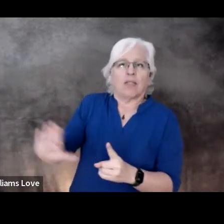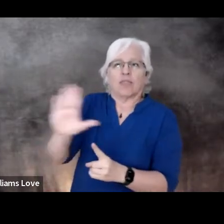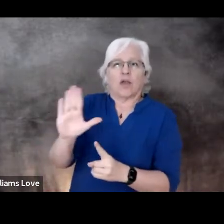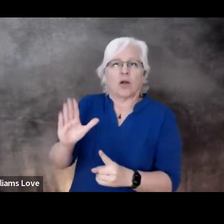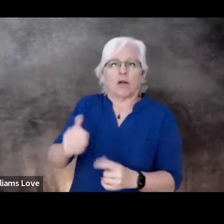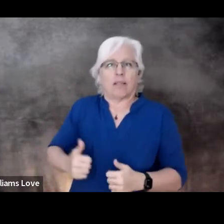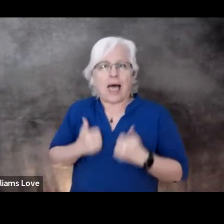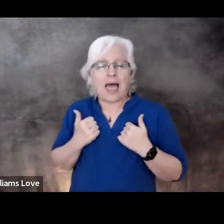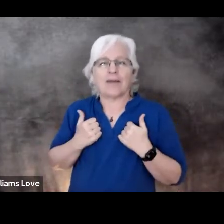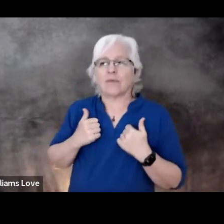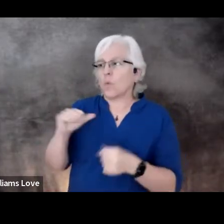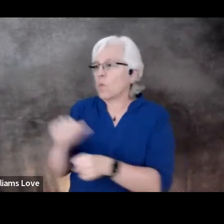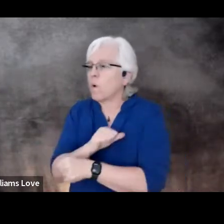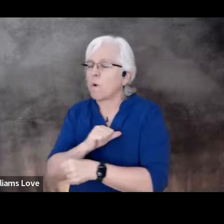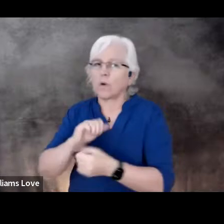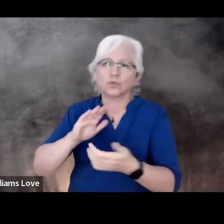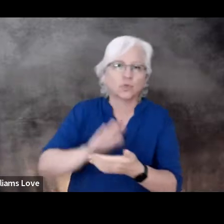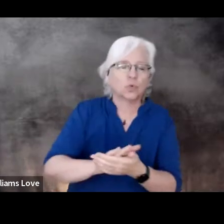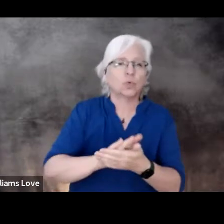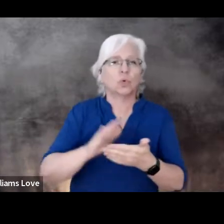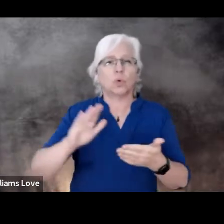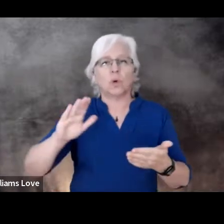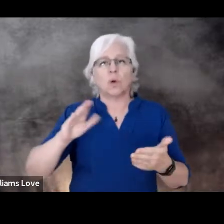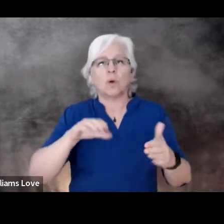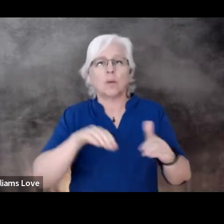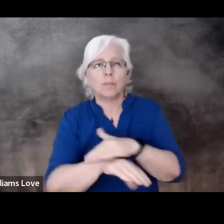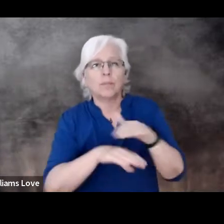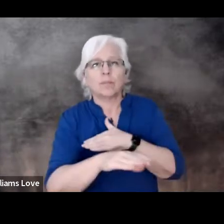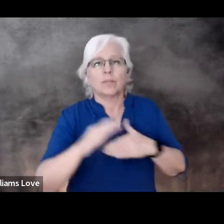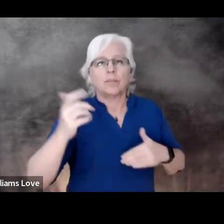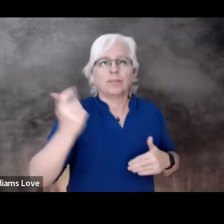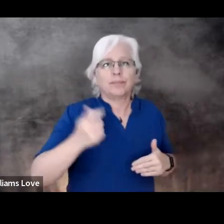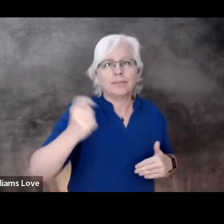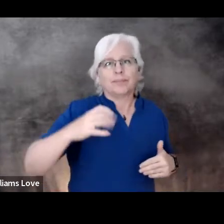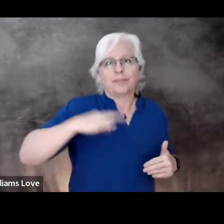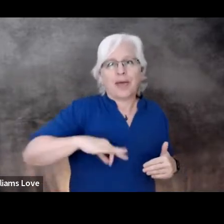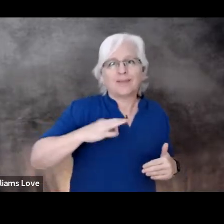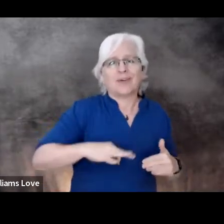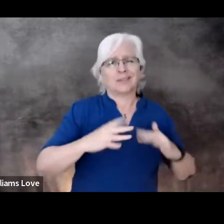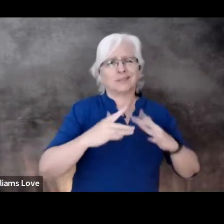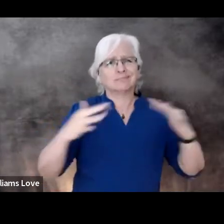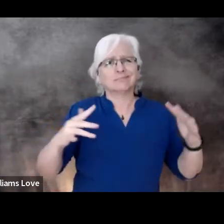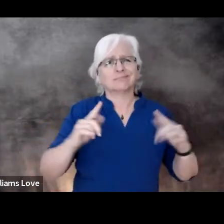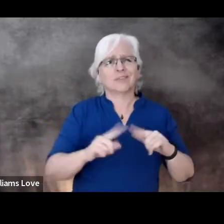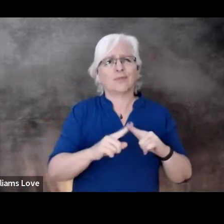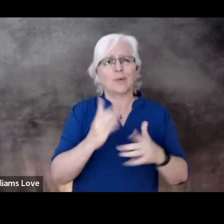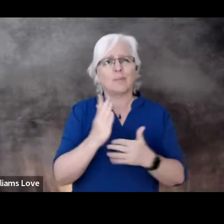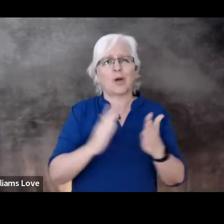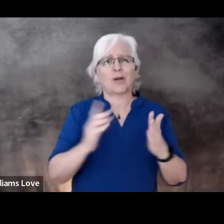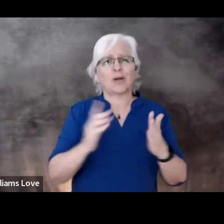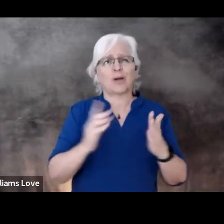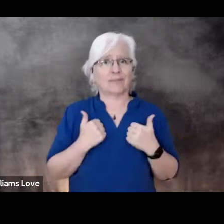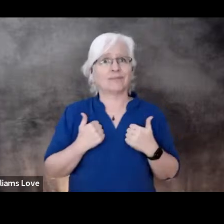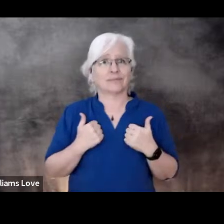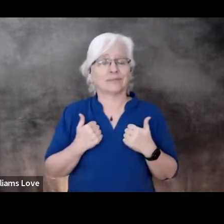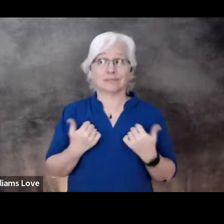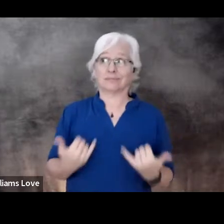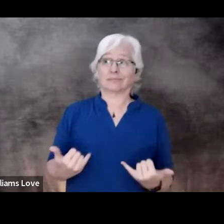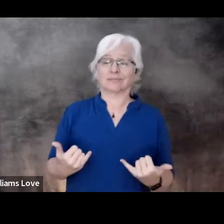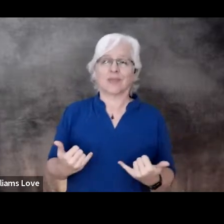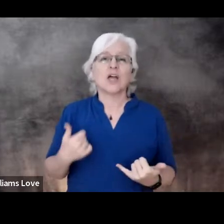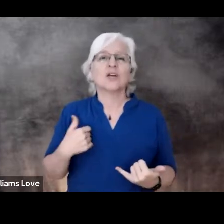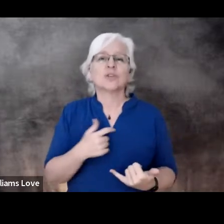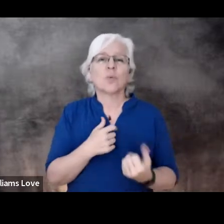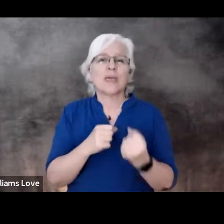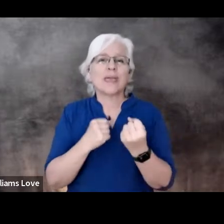schooling, in access to benefits programs, and many other facets of daily life. So the type of work that we're doing is advocating